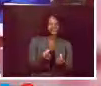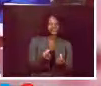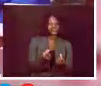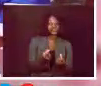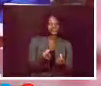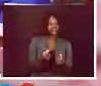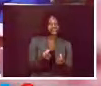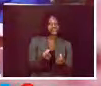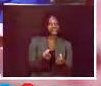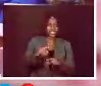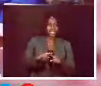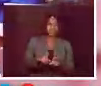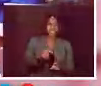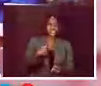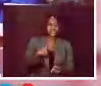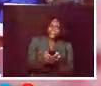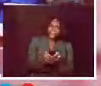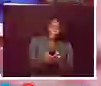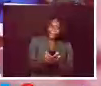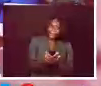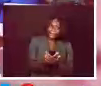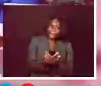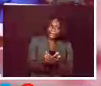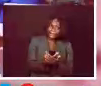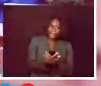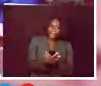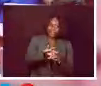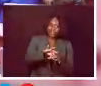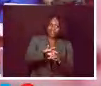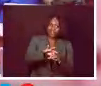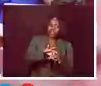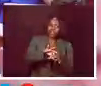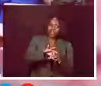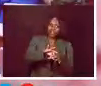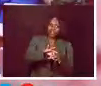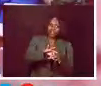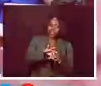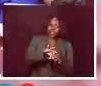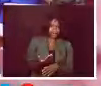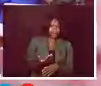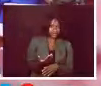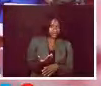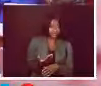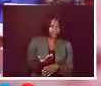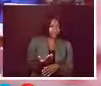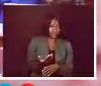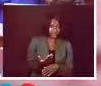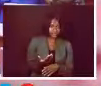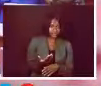them. But I will pray point of voting. Because when we subject everything to